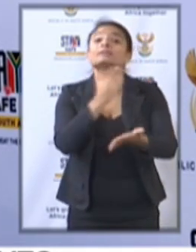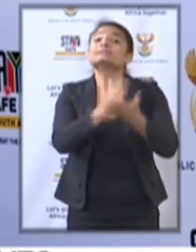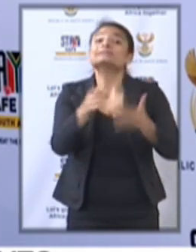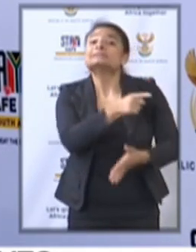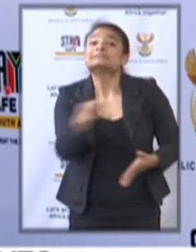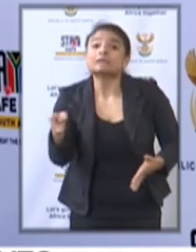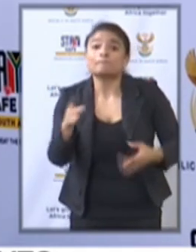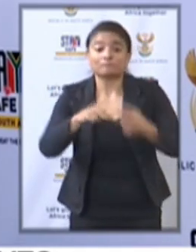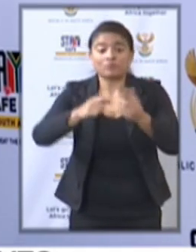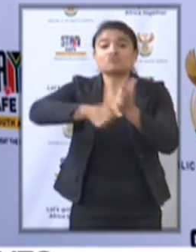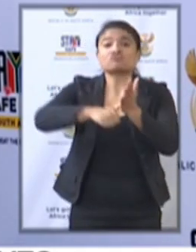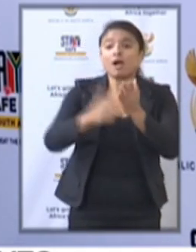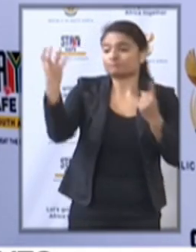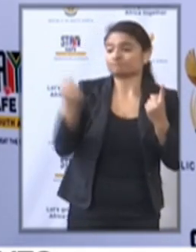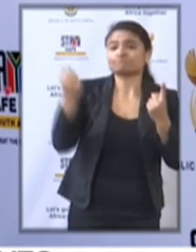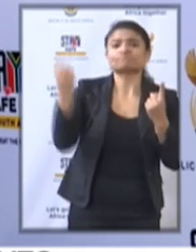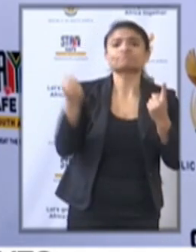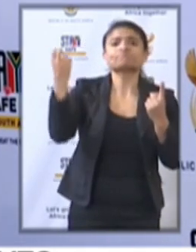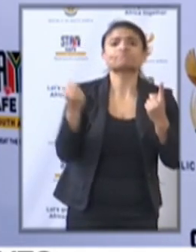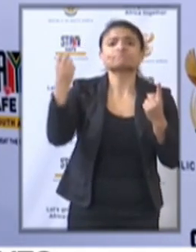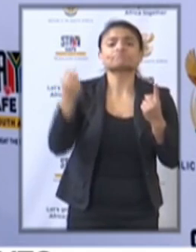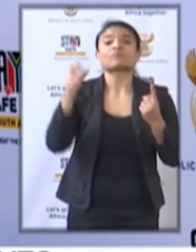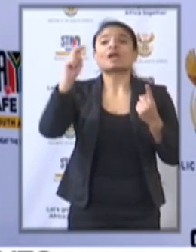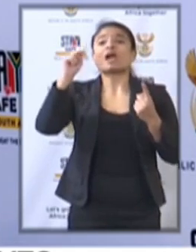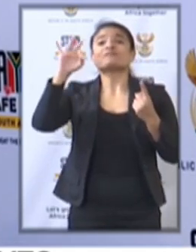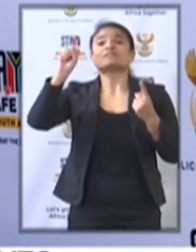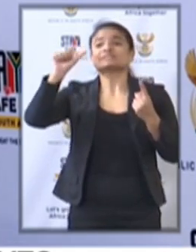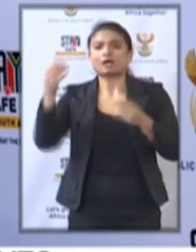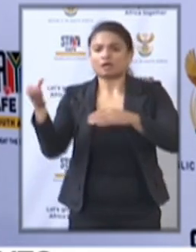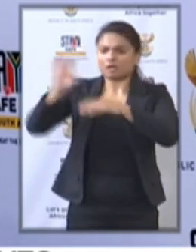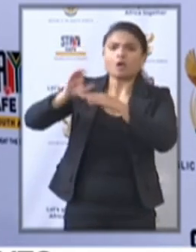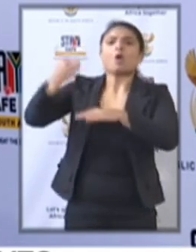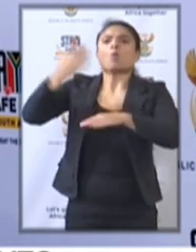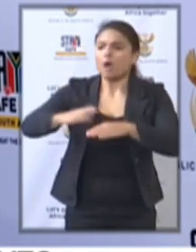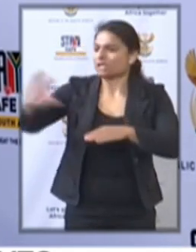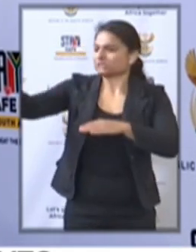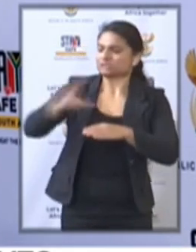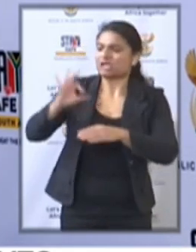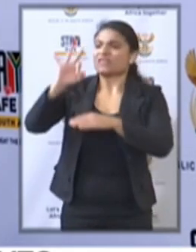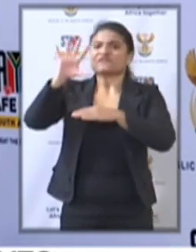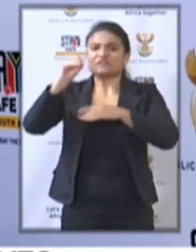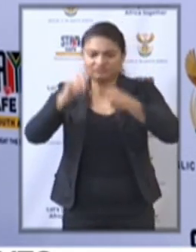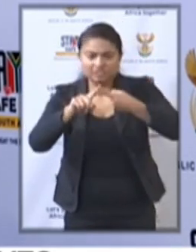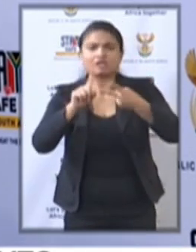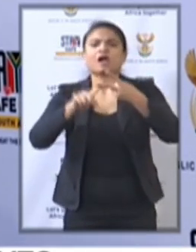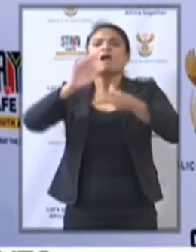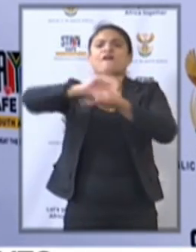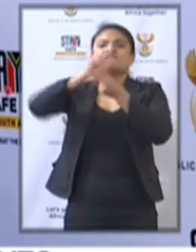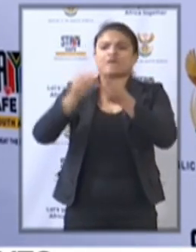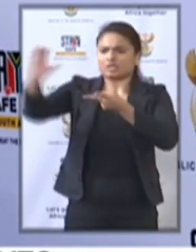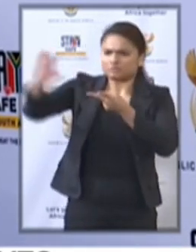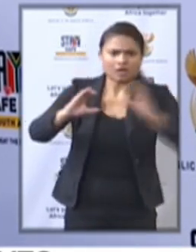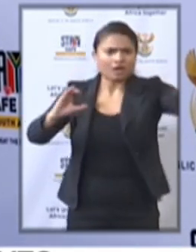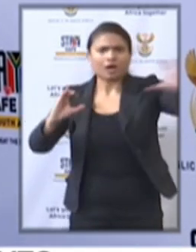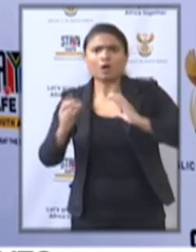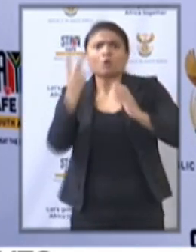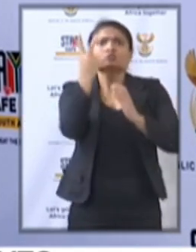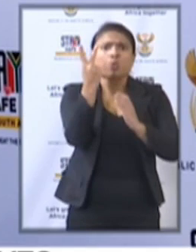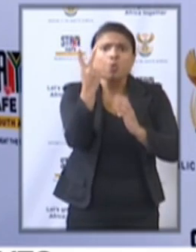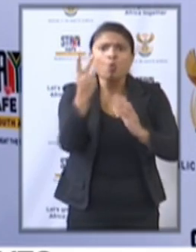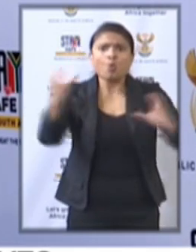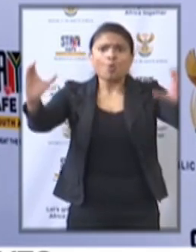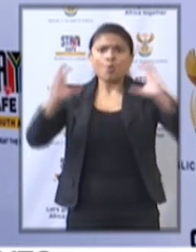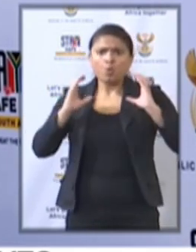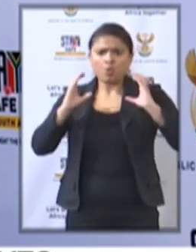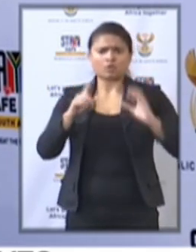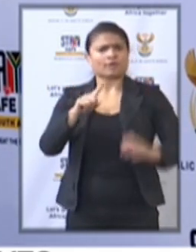grants, including NSFAS, by the way, who are taking a chance to apply for this amount of money. That's why we don't want to deal with